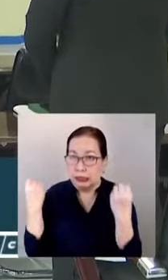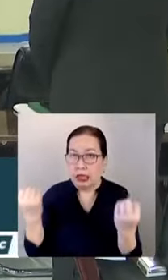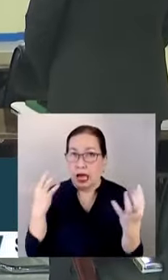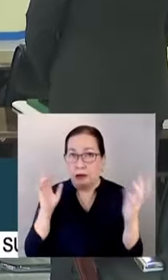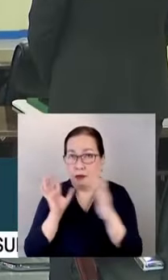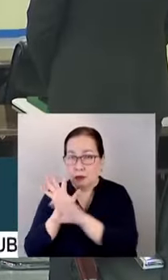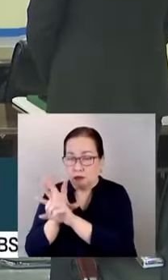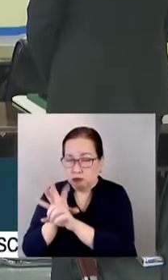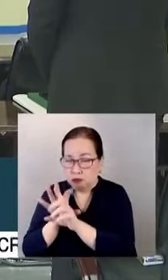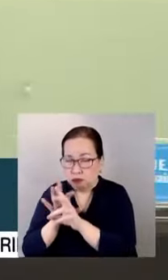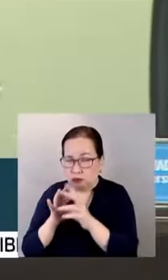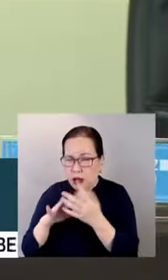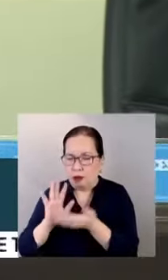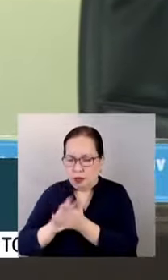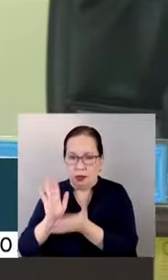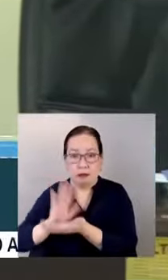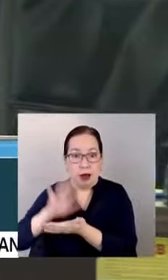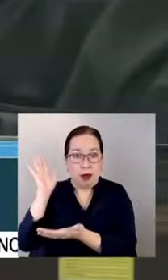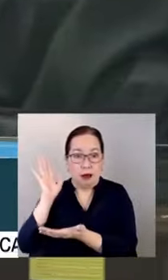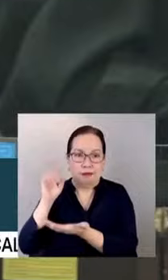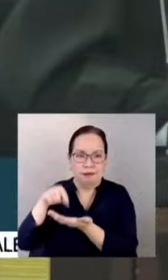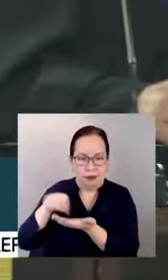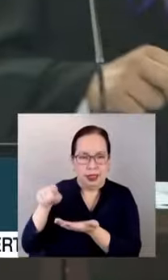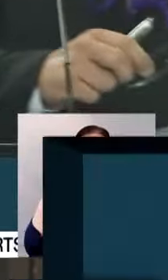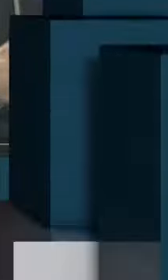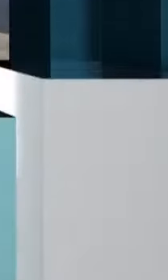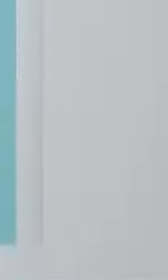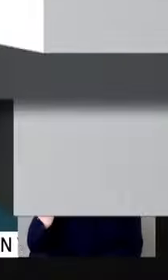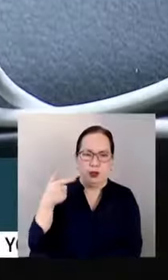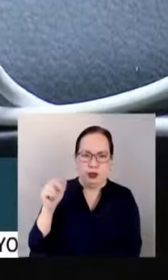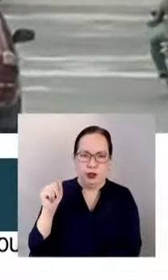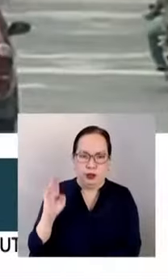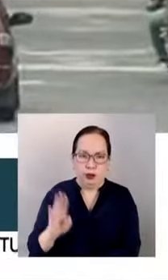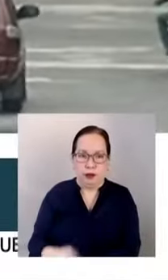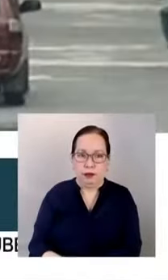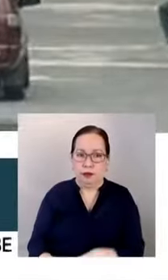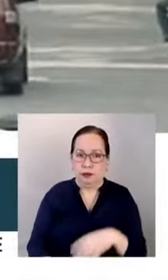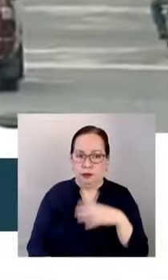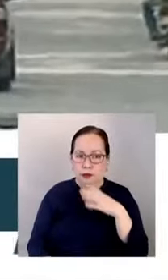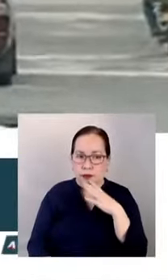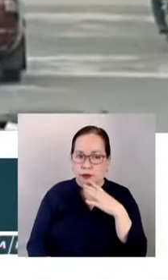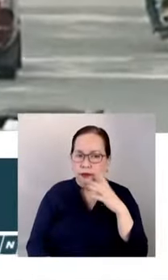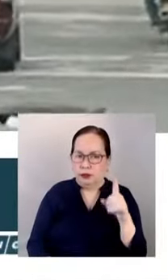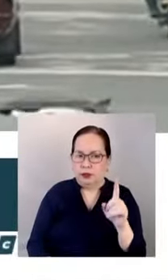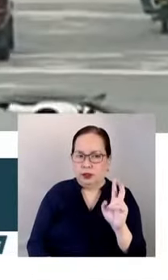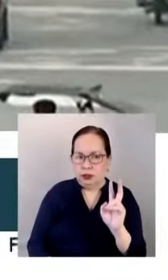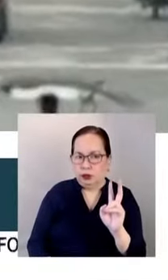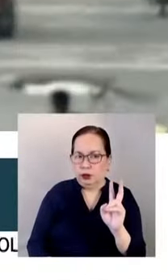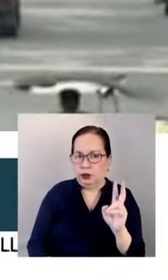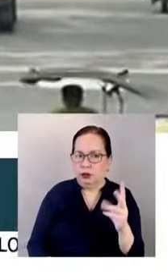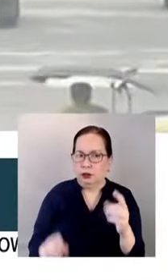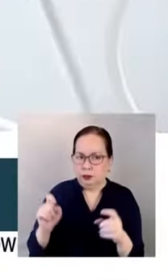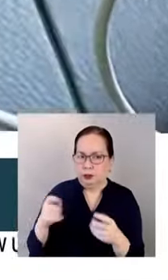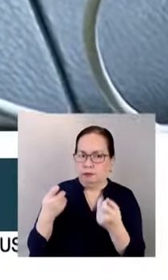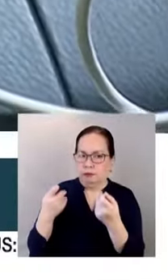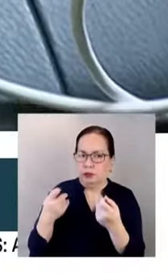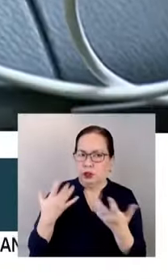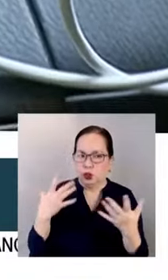penalties if Grab is proven to have committed violations. Dalawang year yun, then maglalabas na ng resolution ng